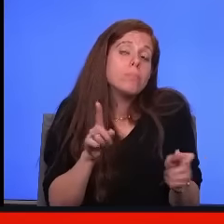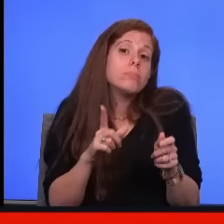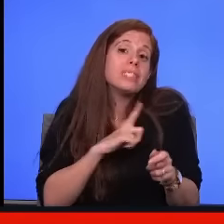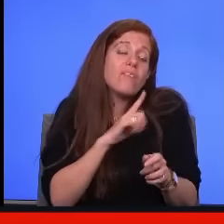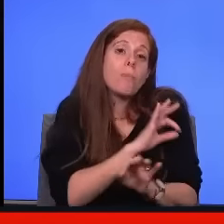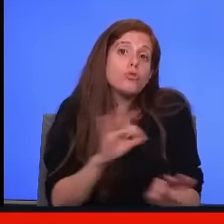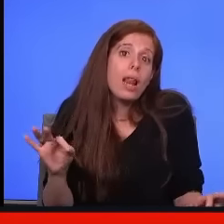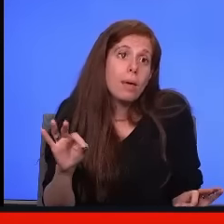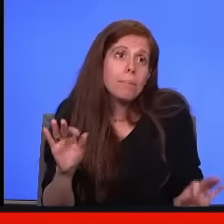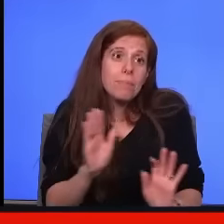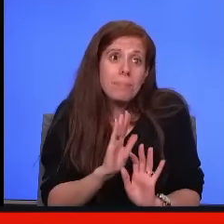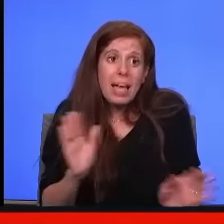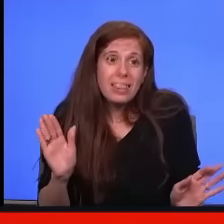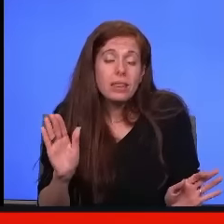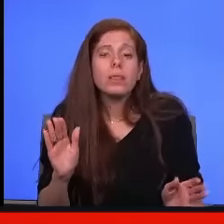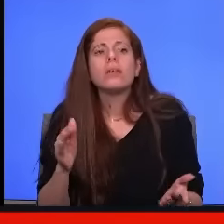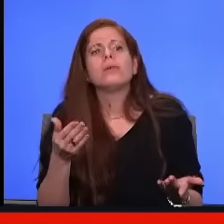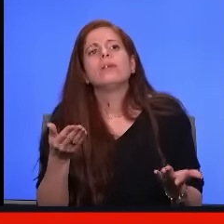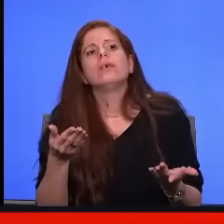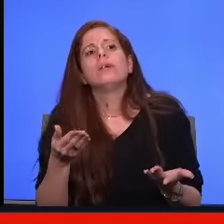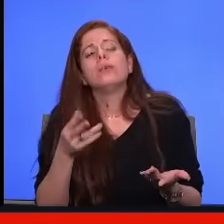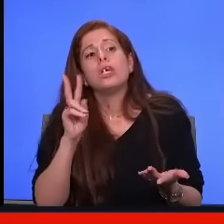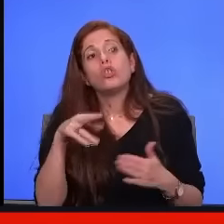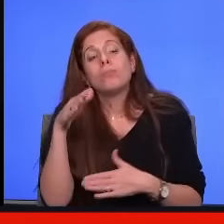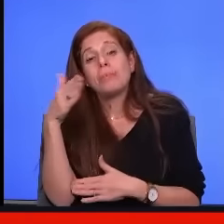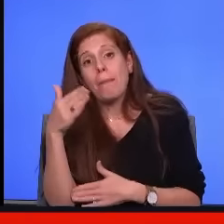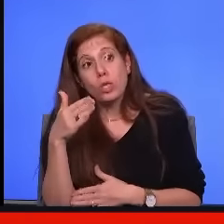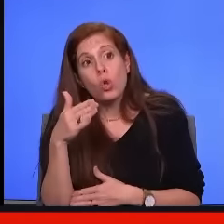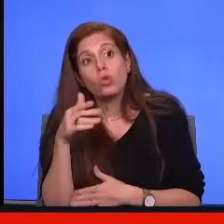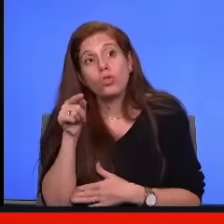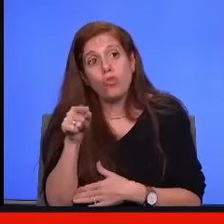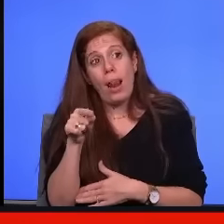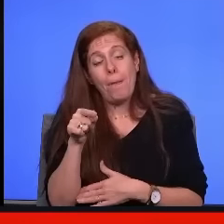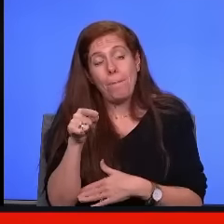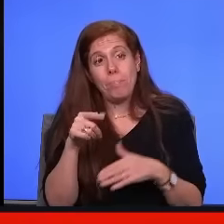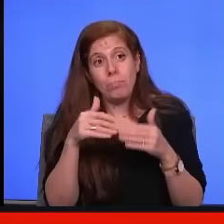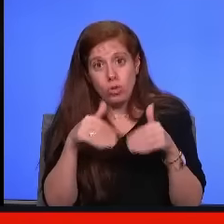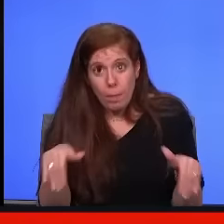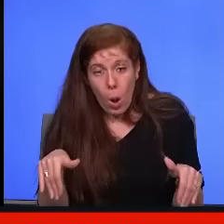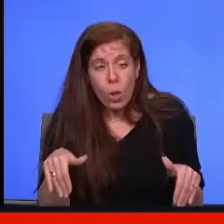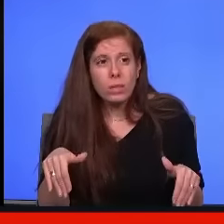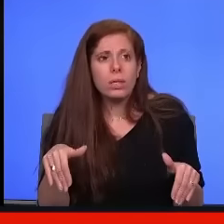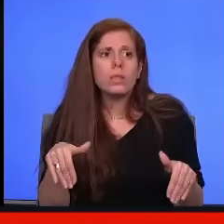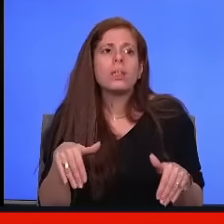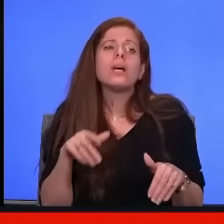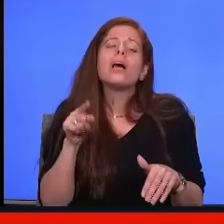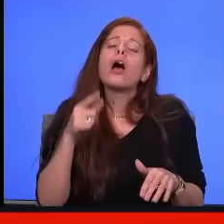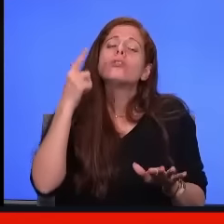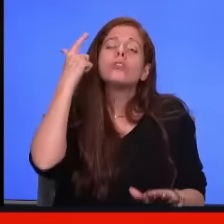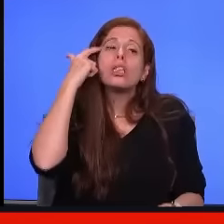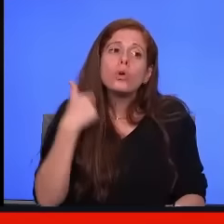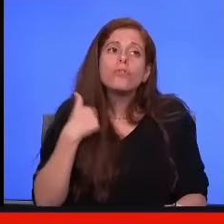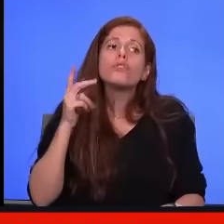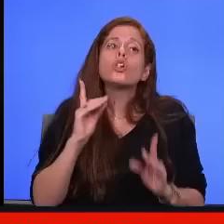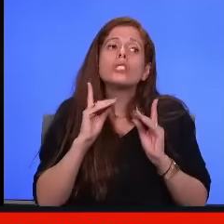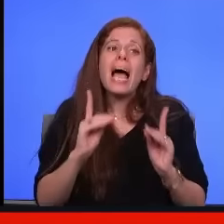still don't have their own military. A number of states that have limitations on them. And so I think there's